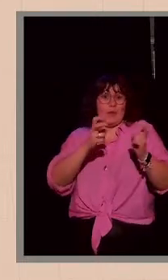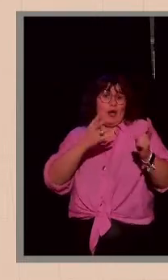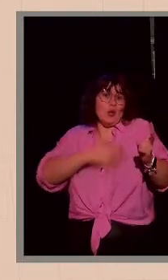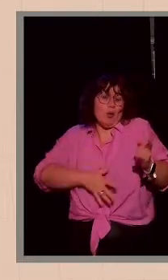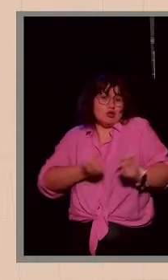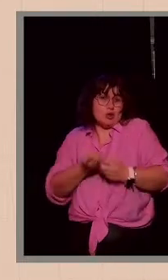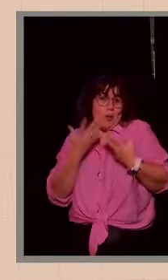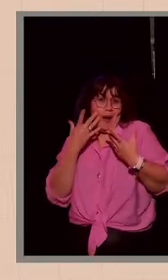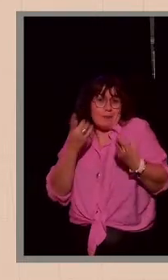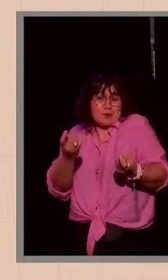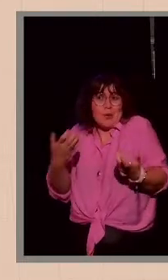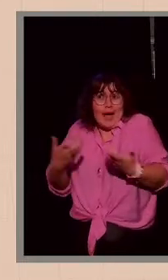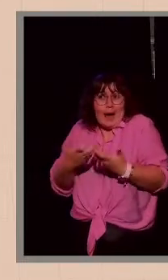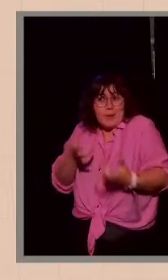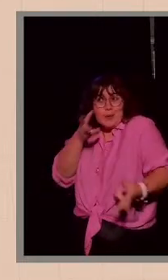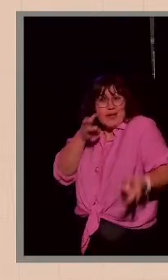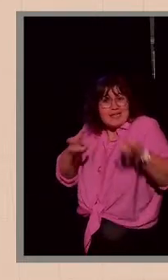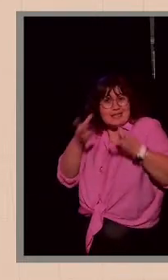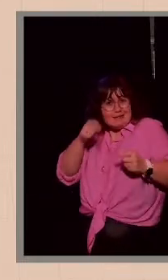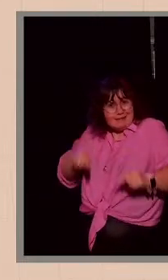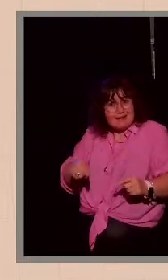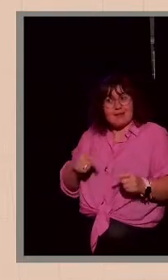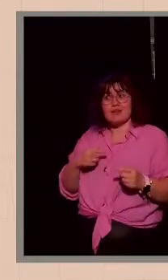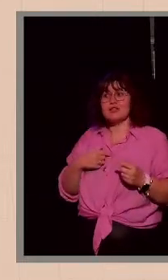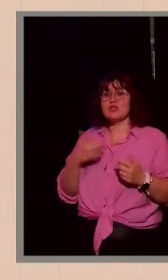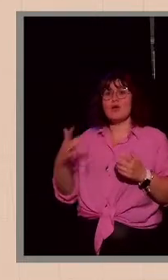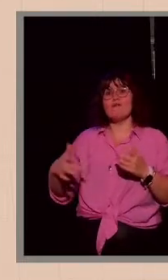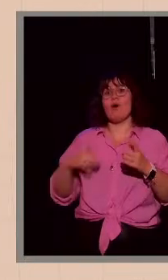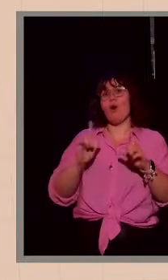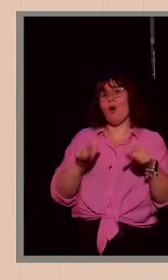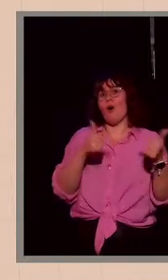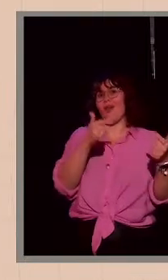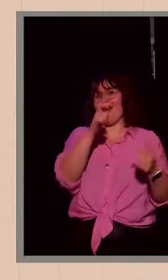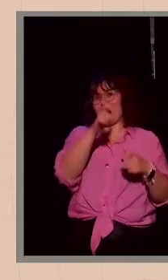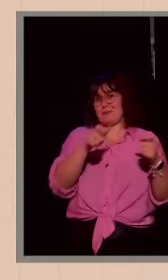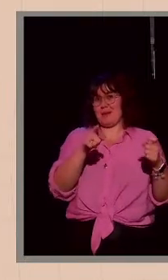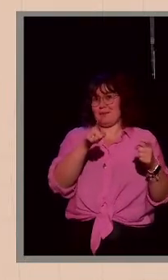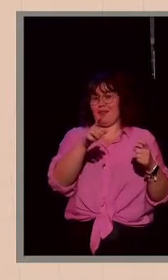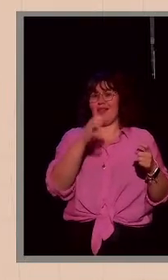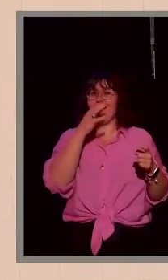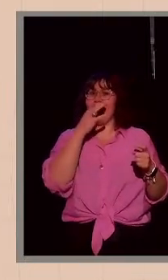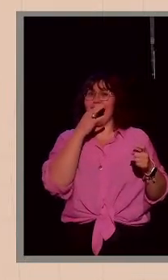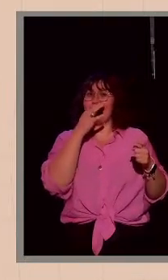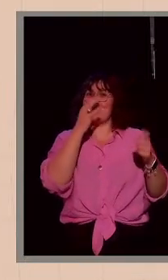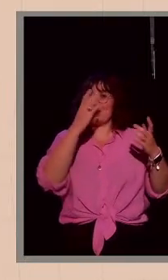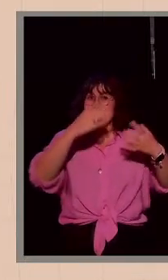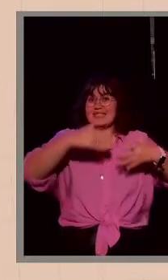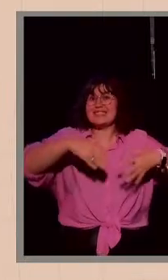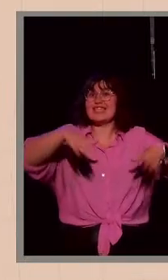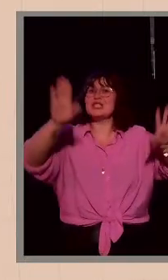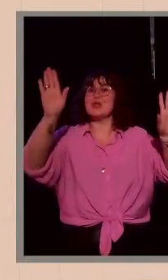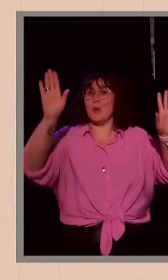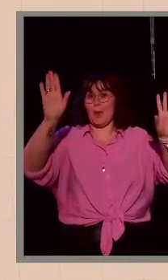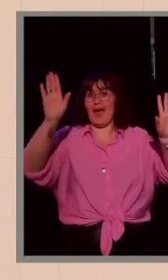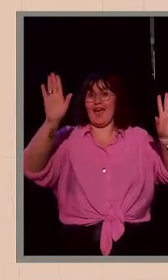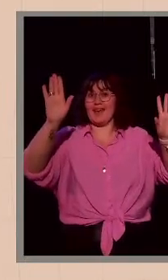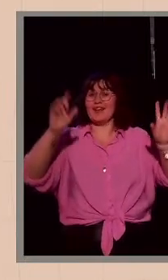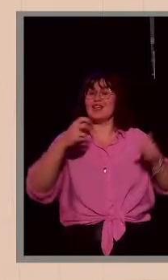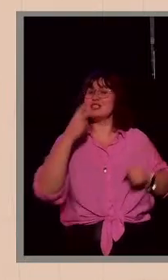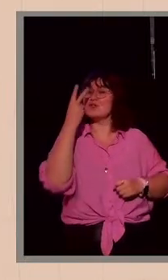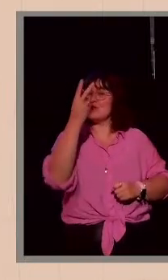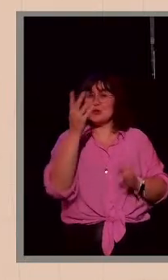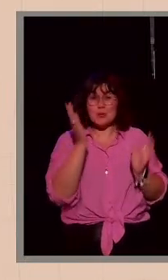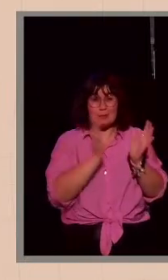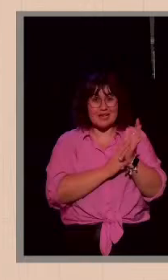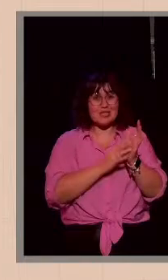listen. So for live stream people, I'm going to kind of send you away for 2